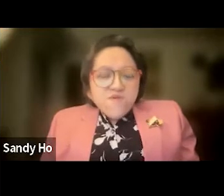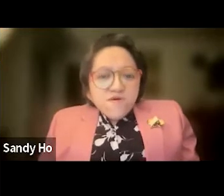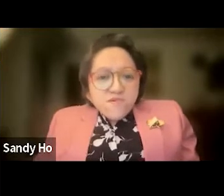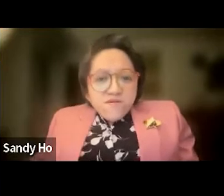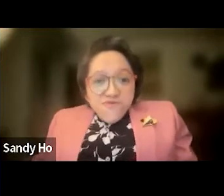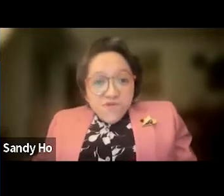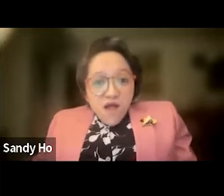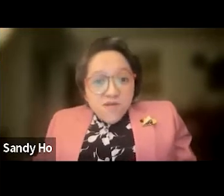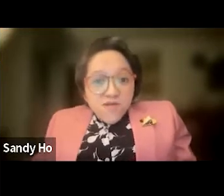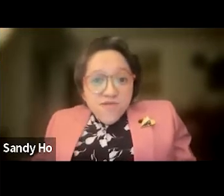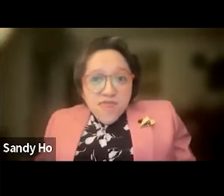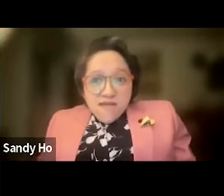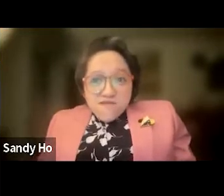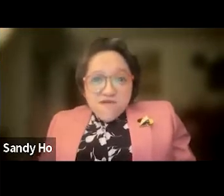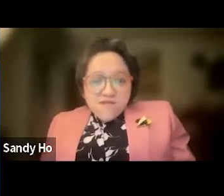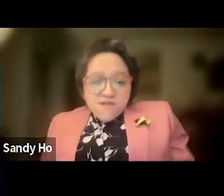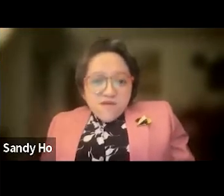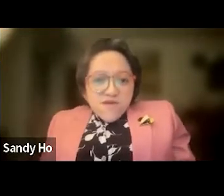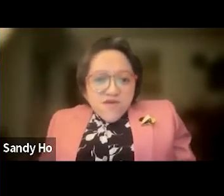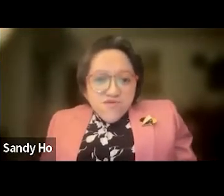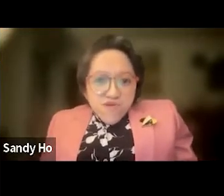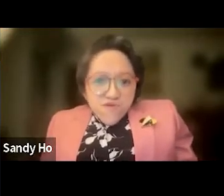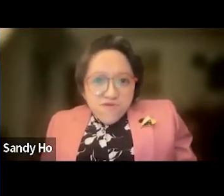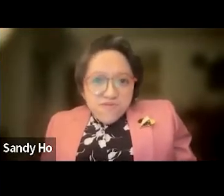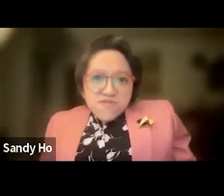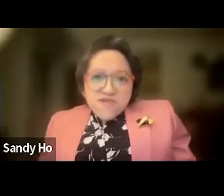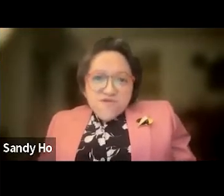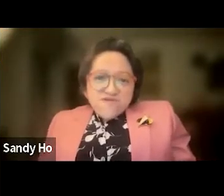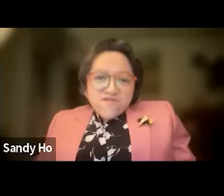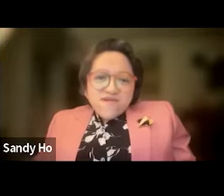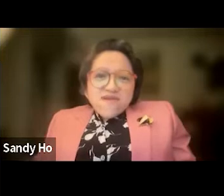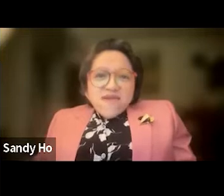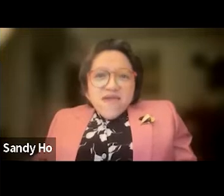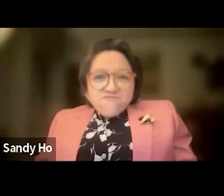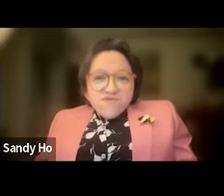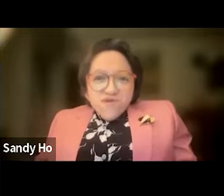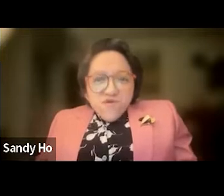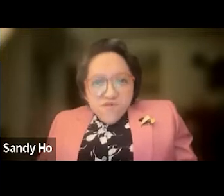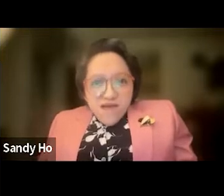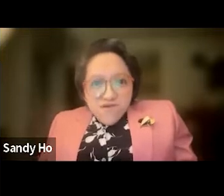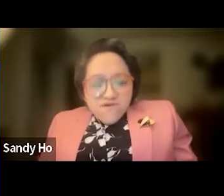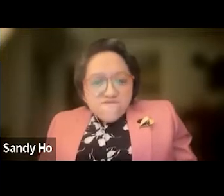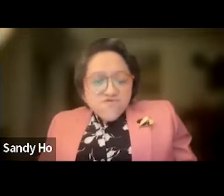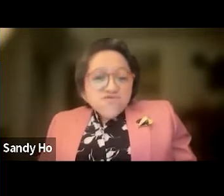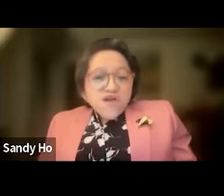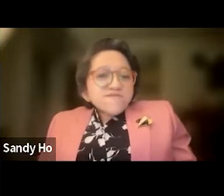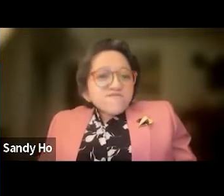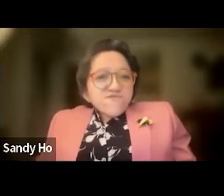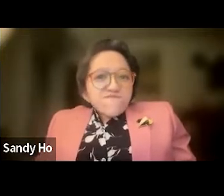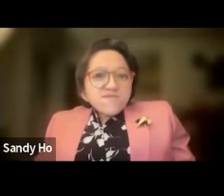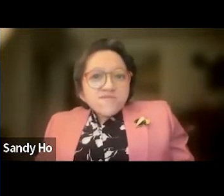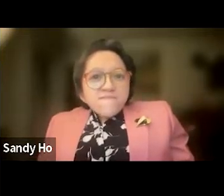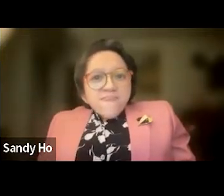disabled people, scholars and activists, dreamers, schemers, and resource mobilizers of social